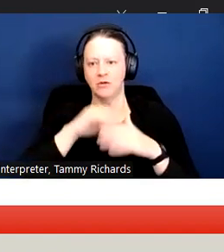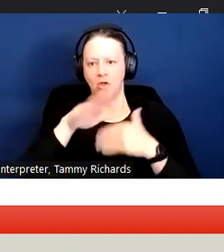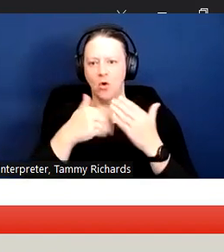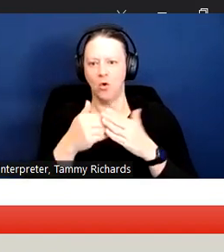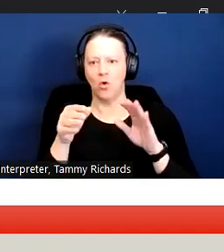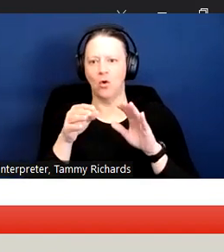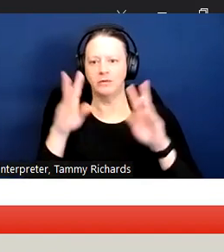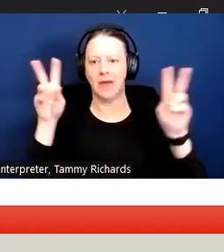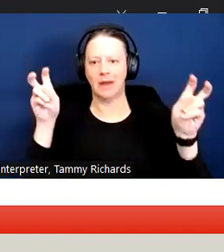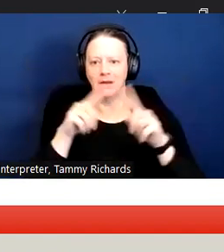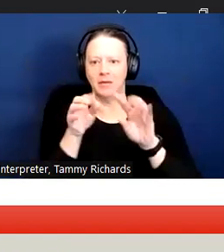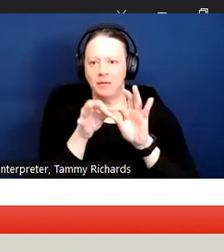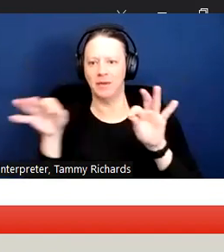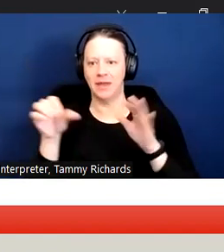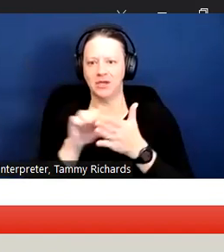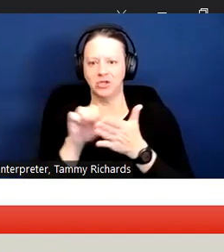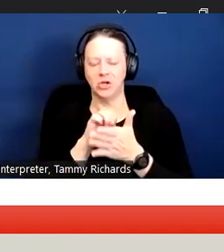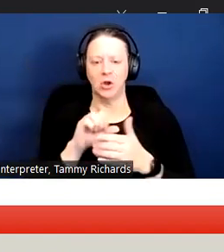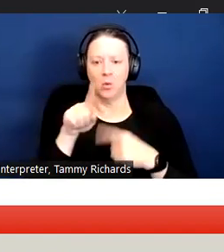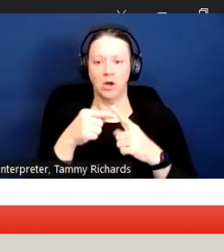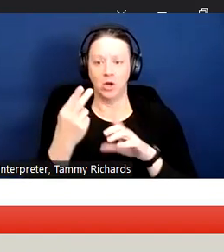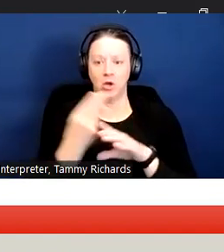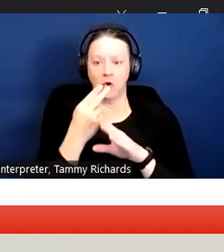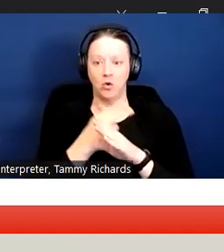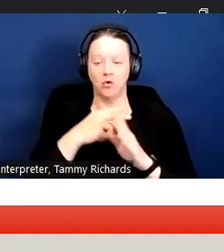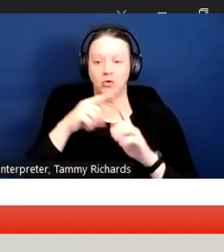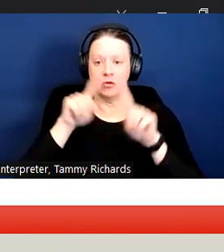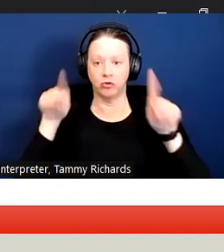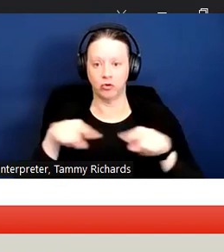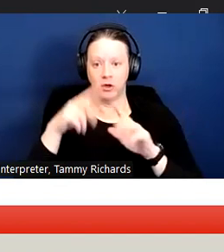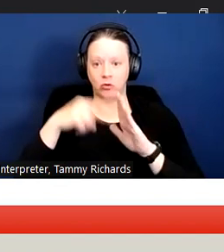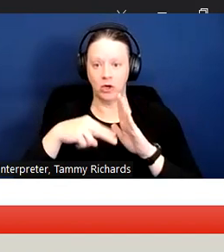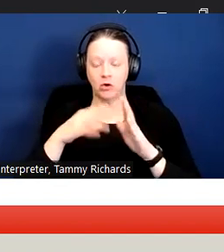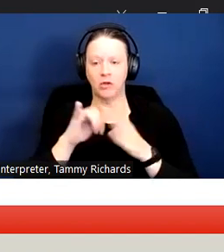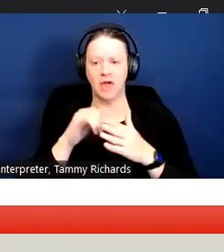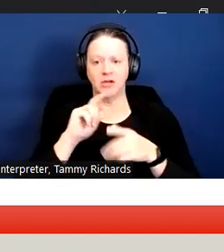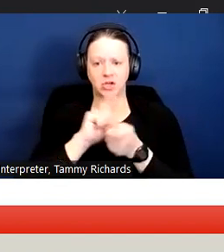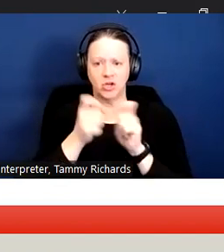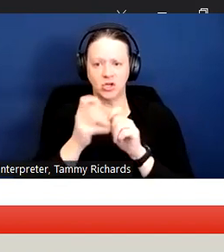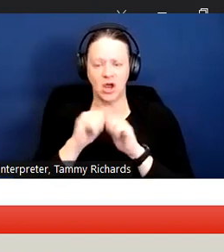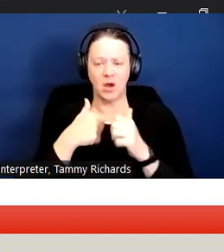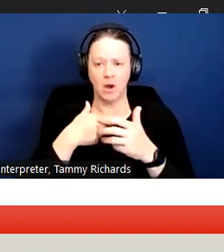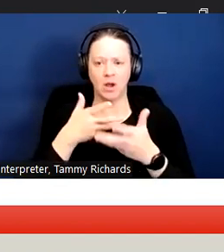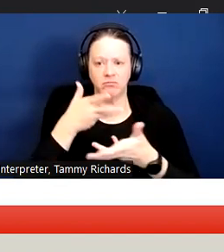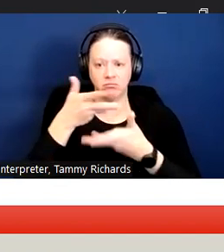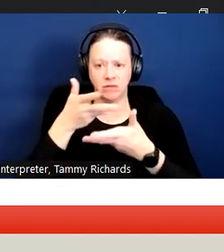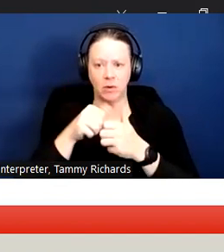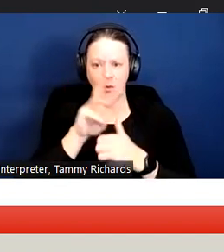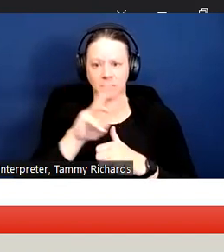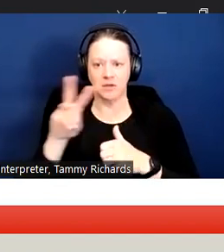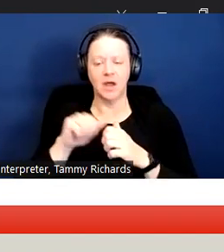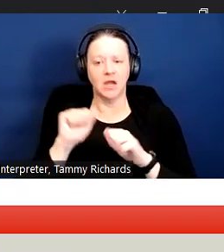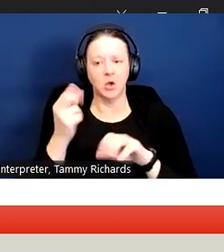using a screen reader, it does change how I'm interacting with the website. Instead of pressing, I can use tab to move through to links and